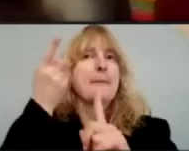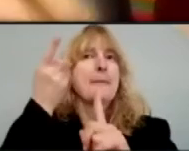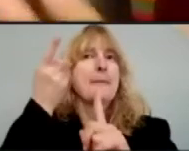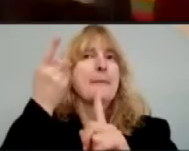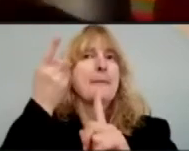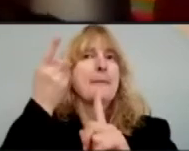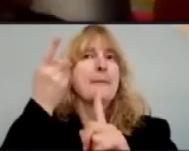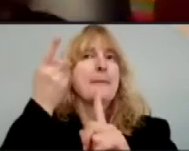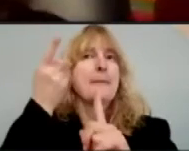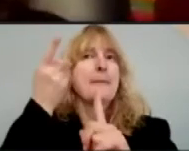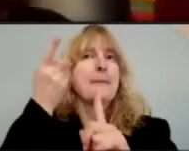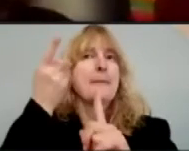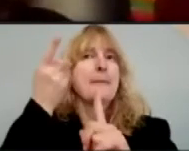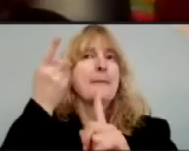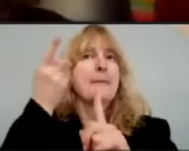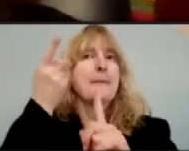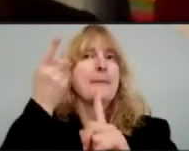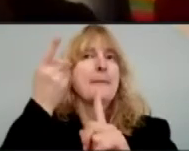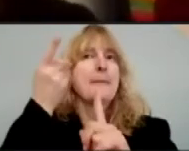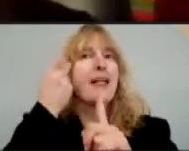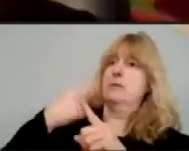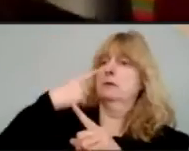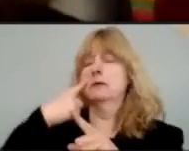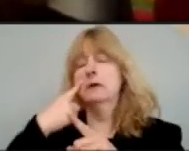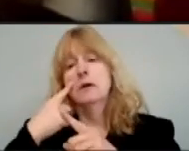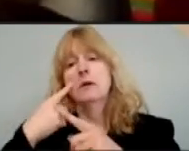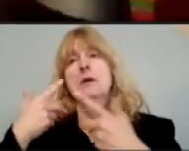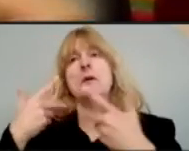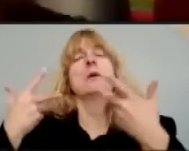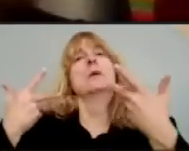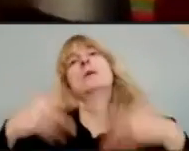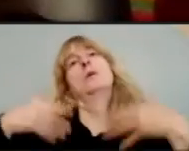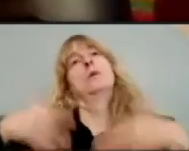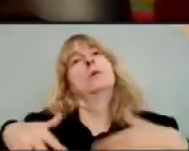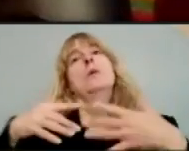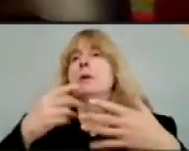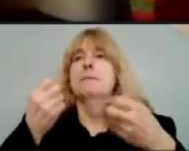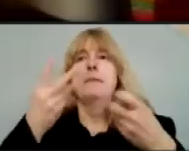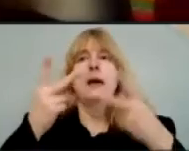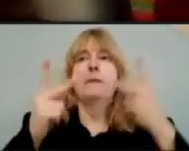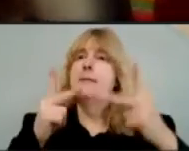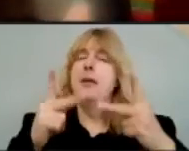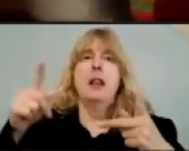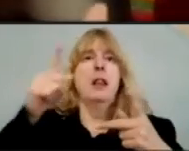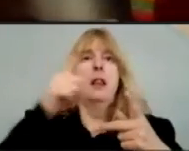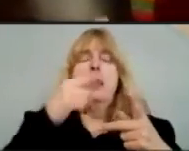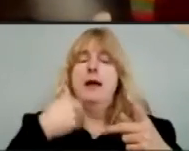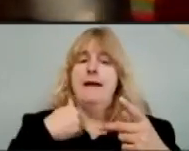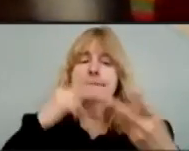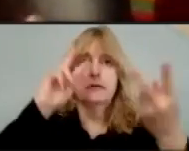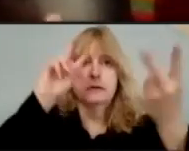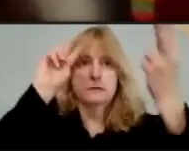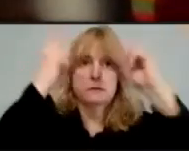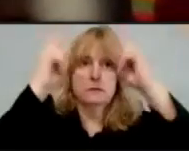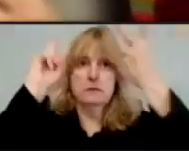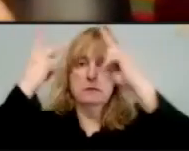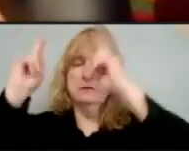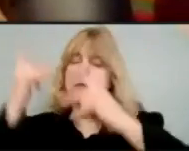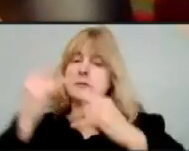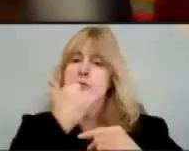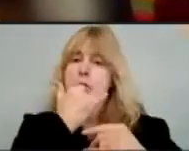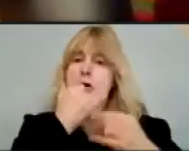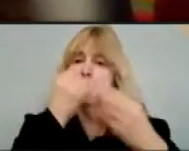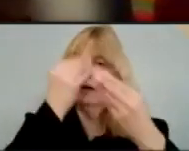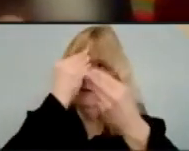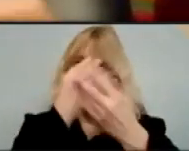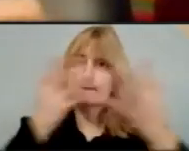have millions of people who have been fed continuously misinformation. So, I would share with all of us how